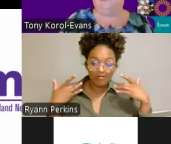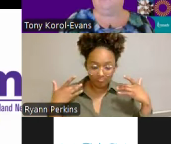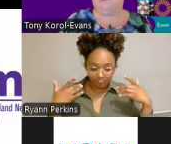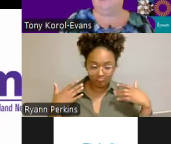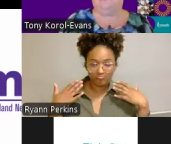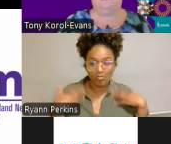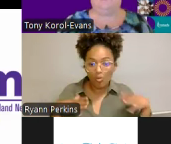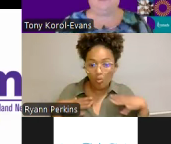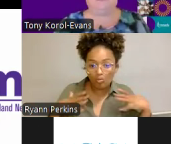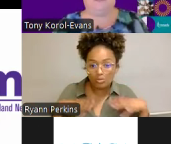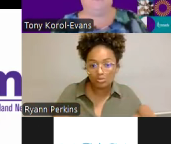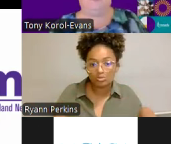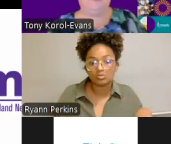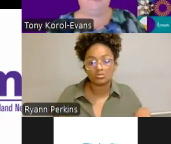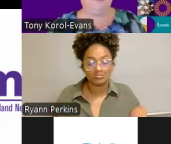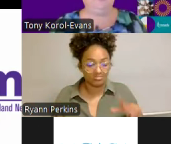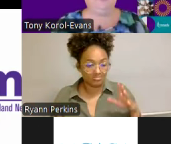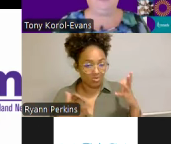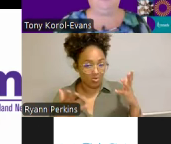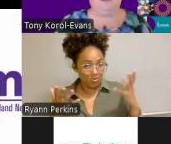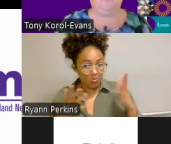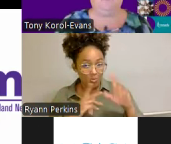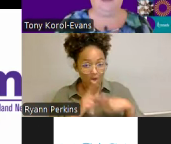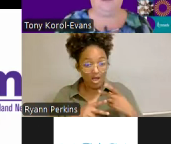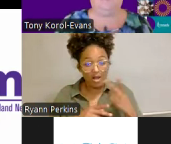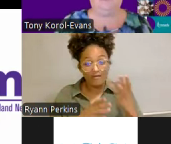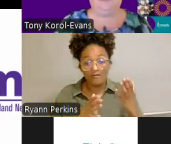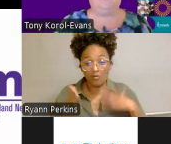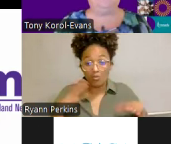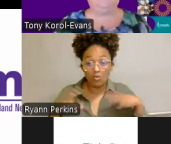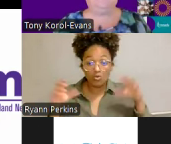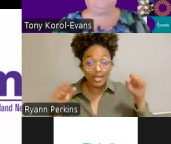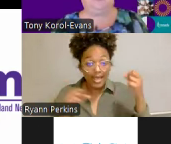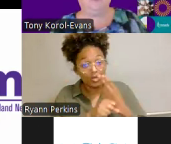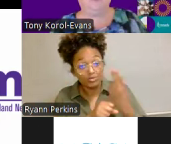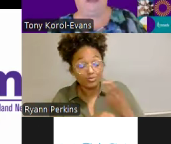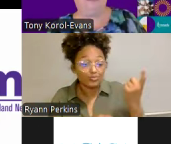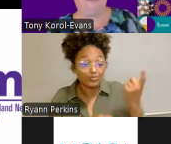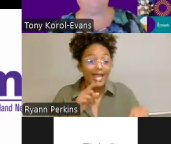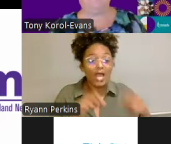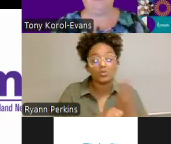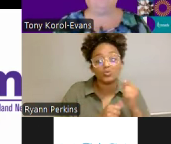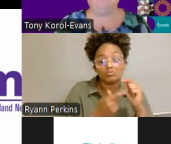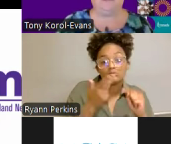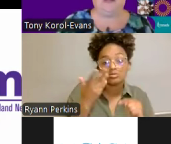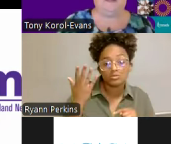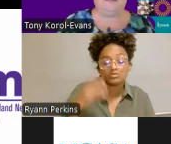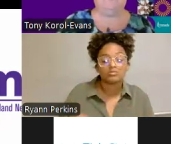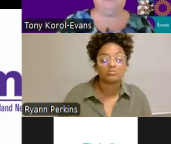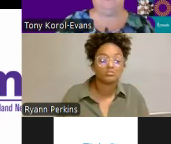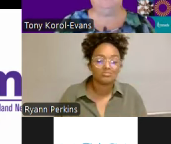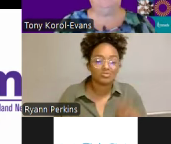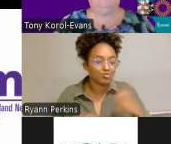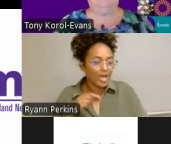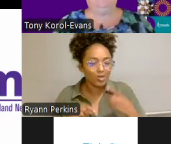regulating their partner's clothing, telling them what they can and cannot wear, right? They can't wear panties. They have to wear